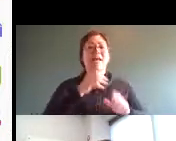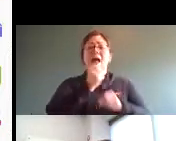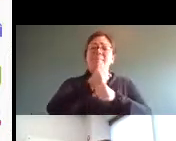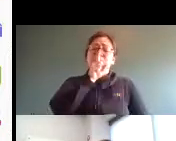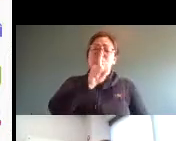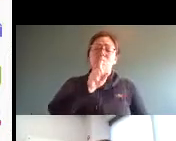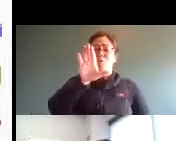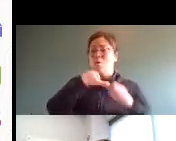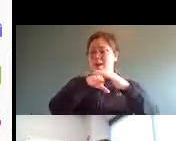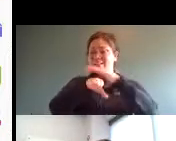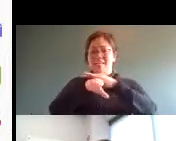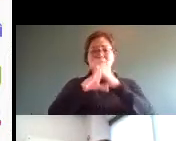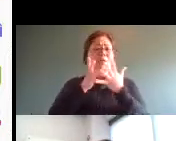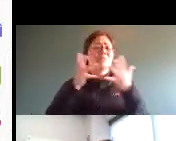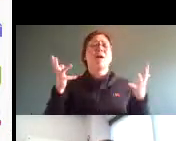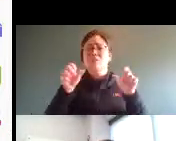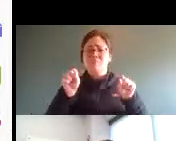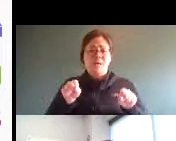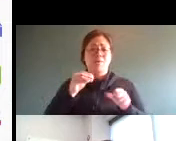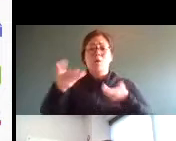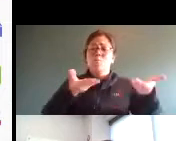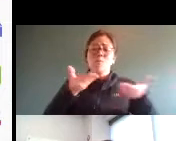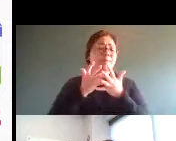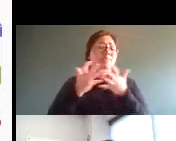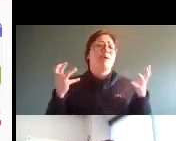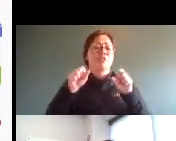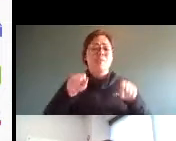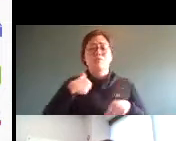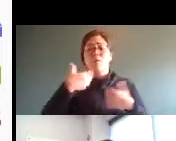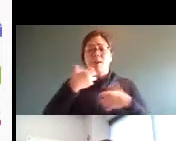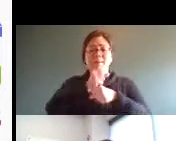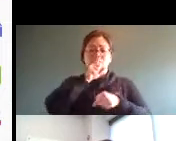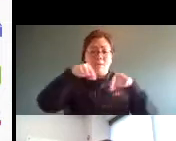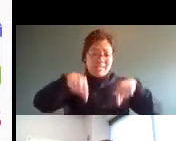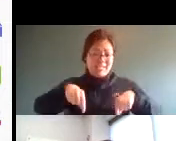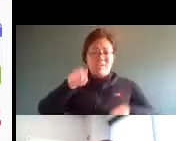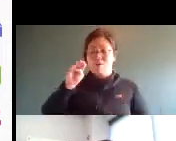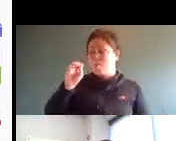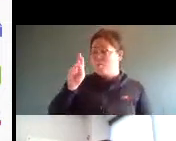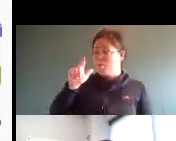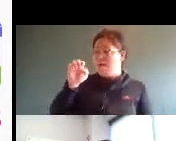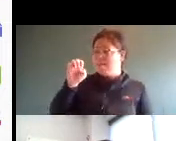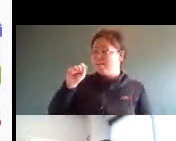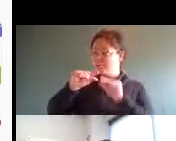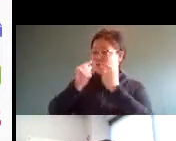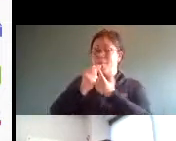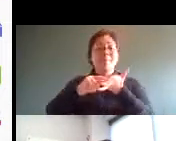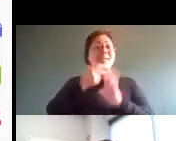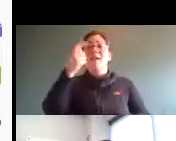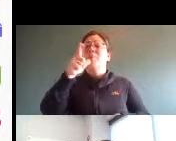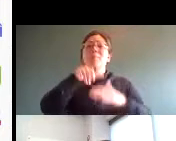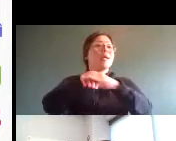as accessible and as welcoming as possible. So we want to make sure here at Morales Group that anyone that walks in our